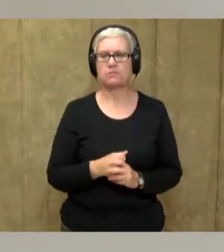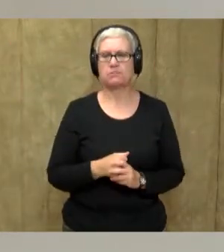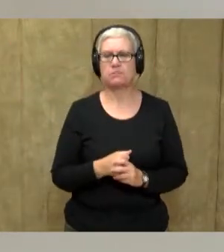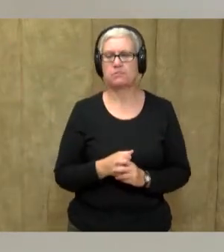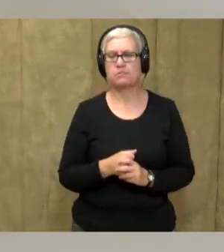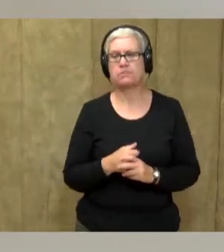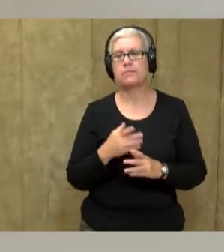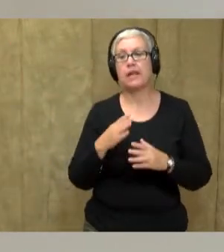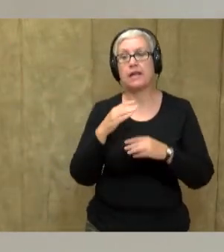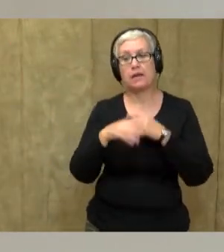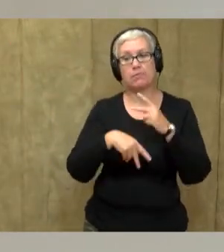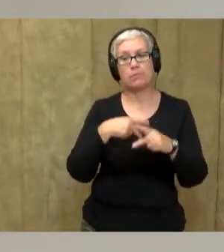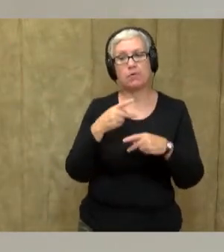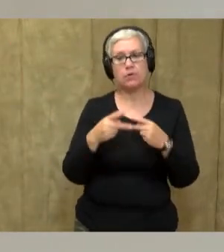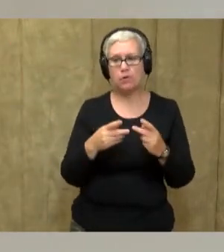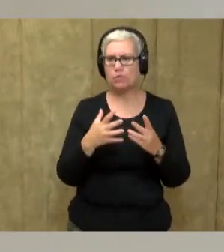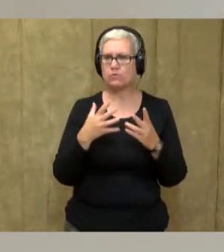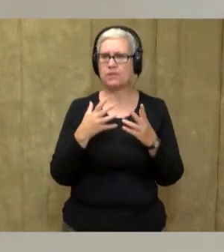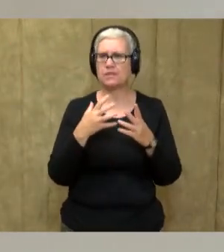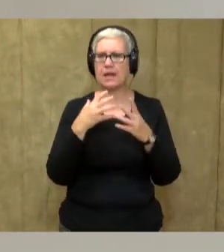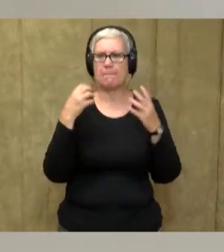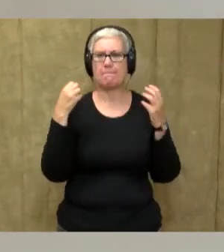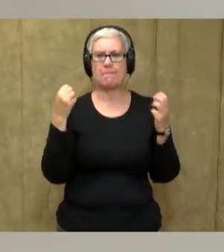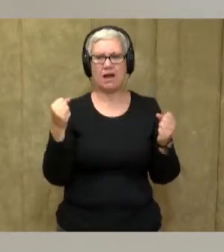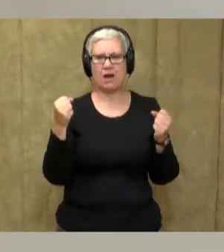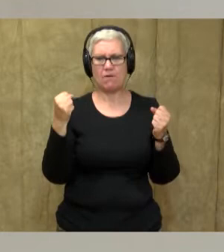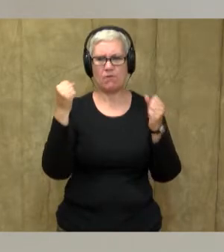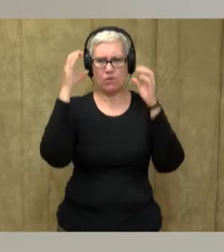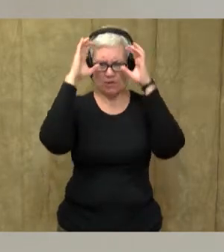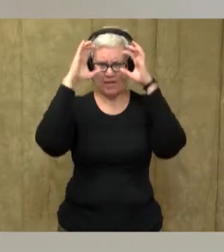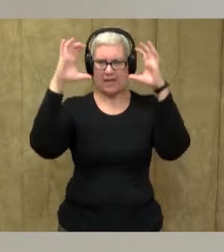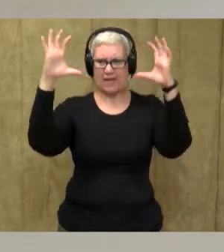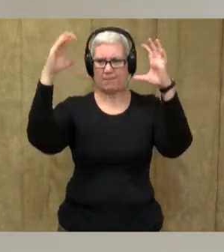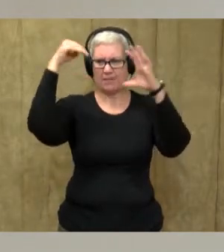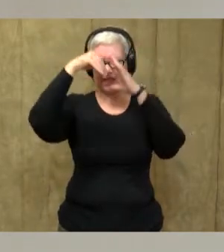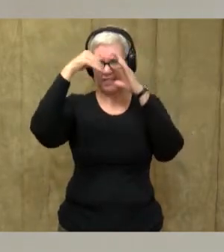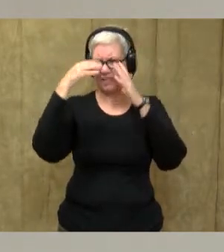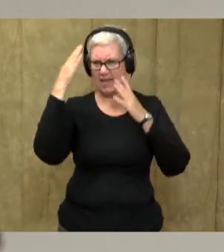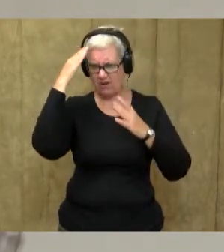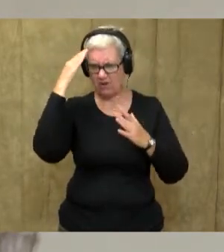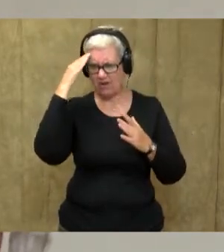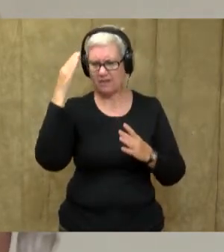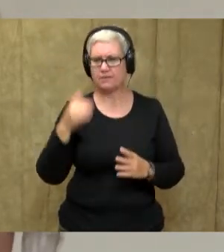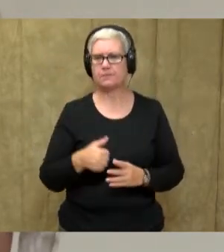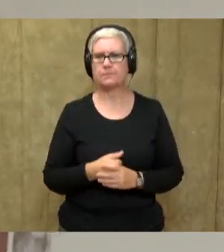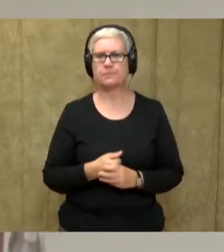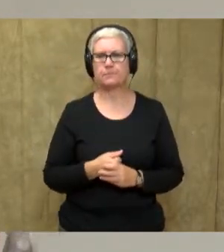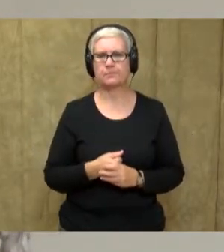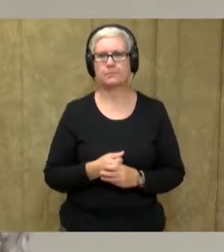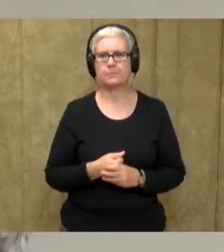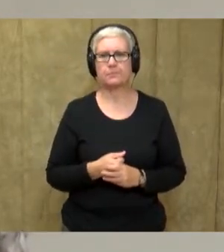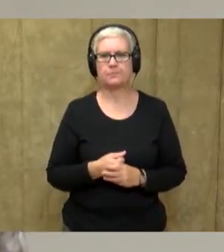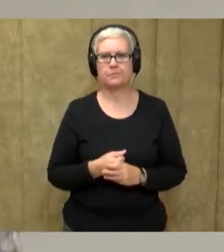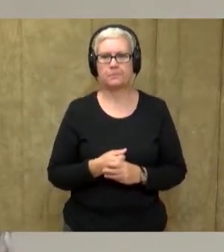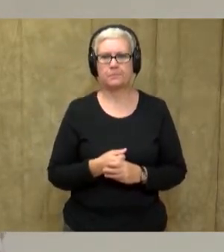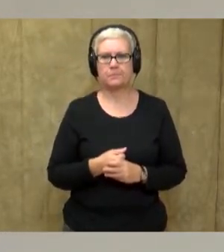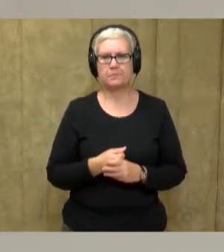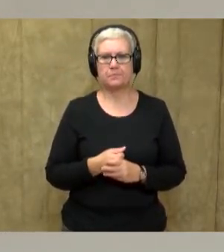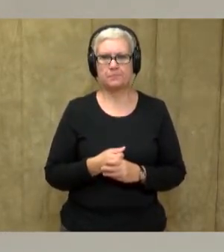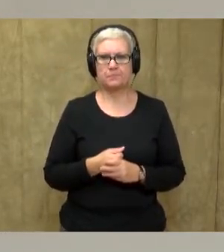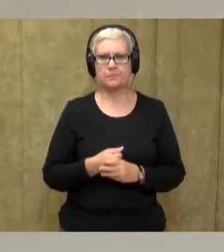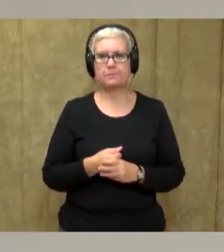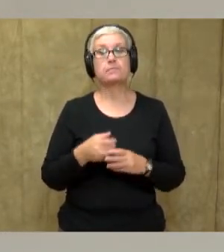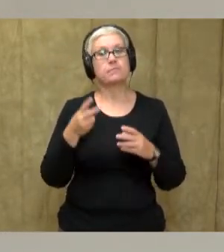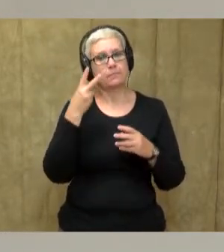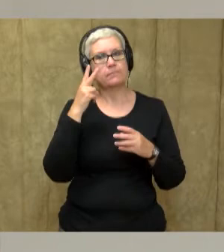it produces that really powerful image in our heads. And the purpose of this, and we're going to see a lot of this in the speech that we're